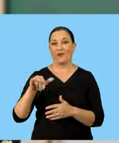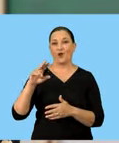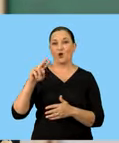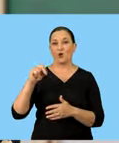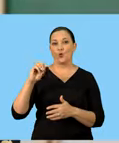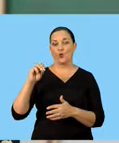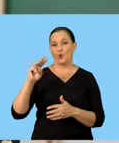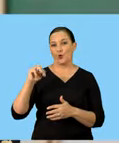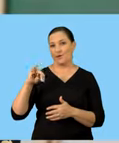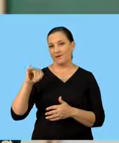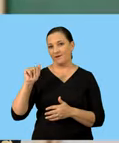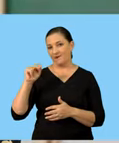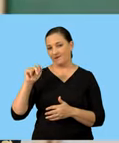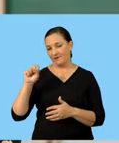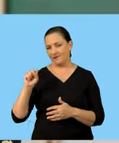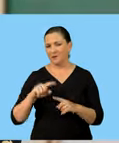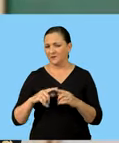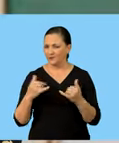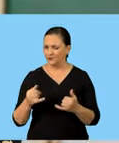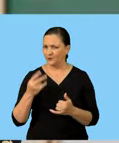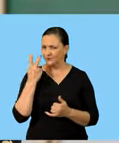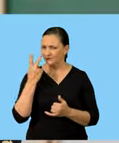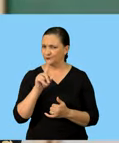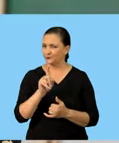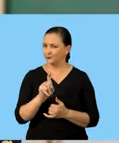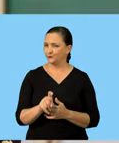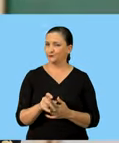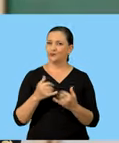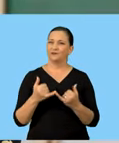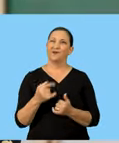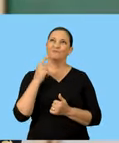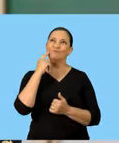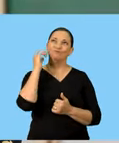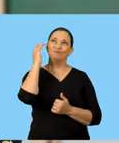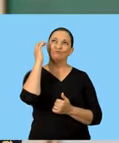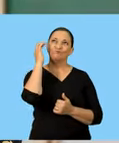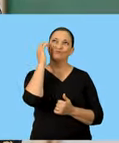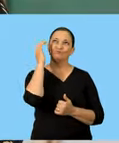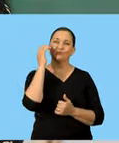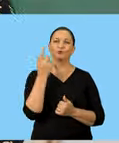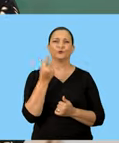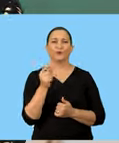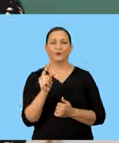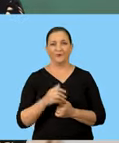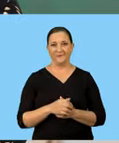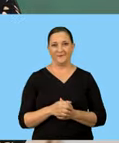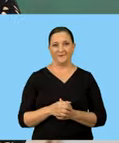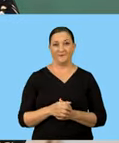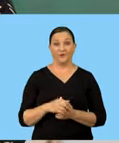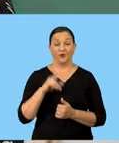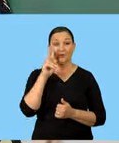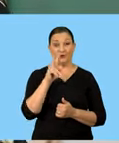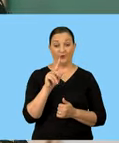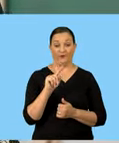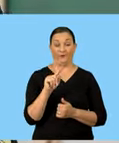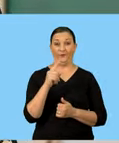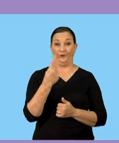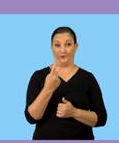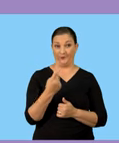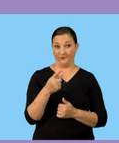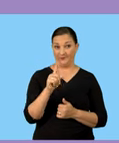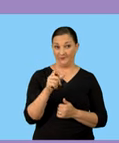now focusing on those application questions where you are really going to need to think about what you are doing here. Let's look at the